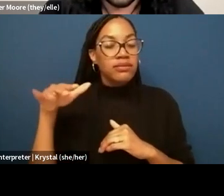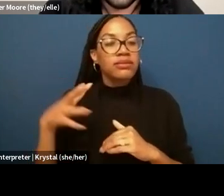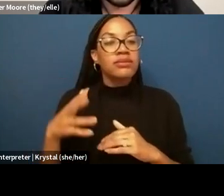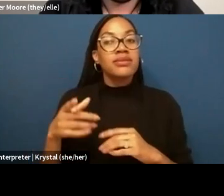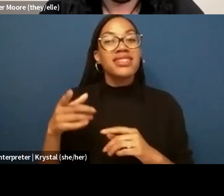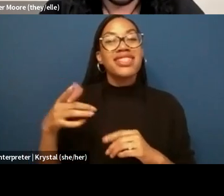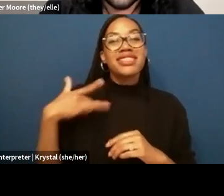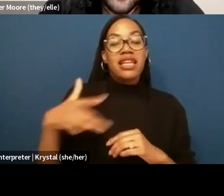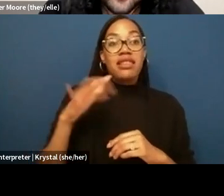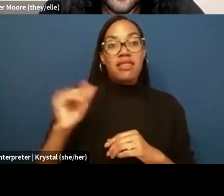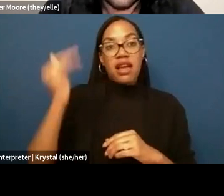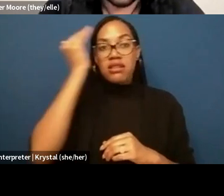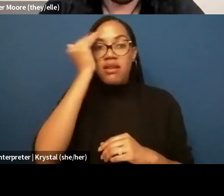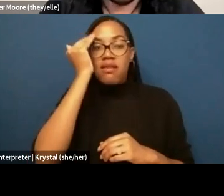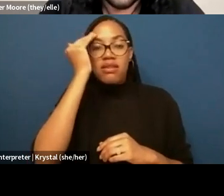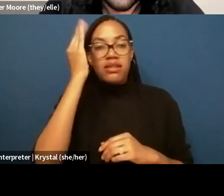pathologized, to